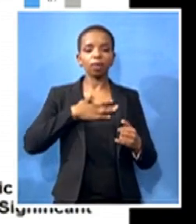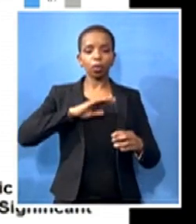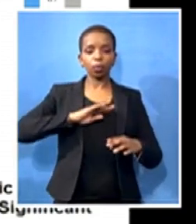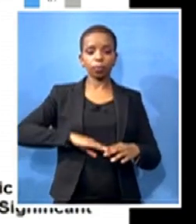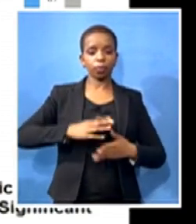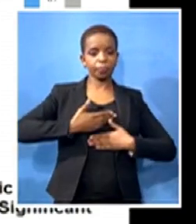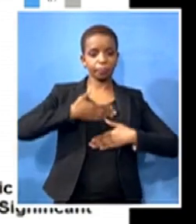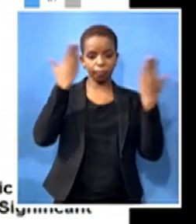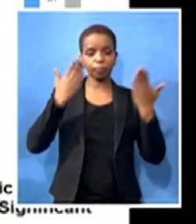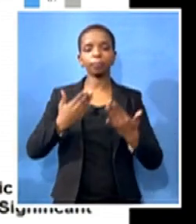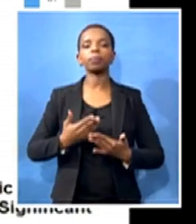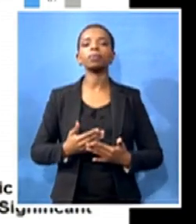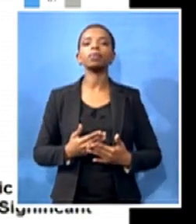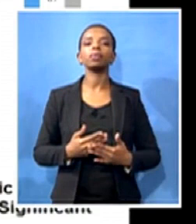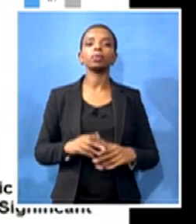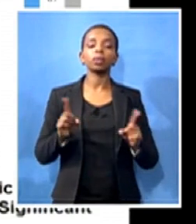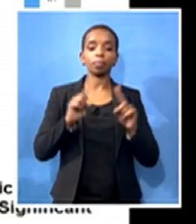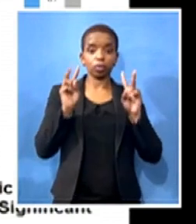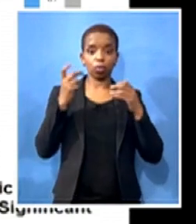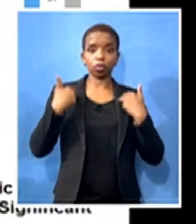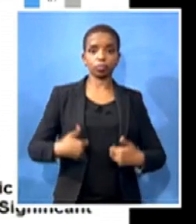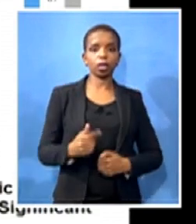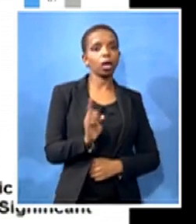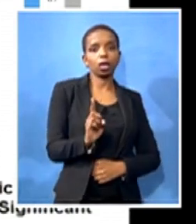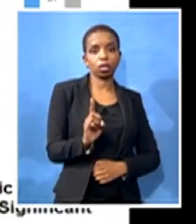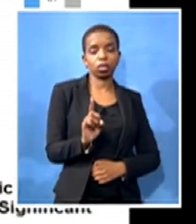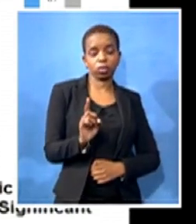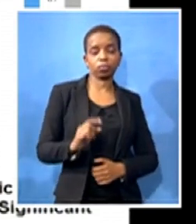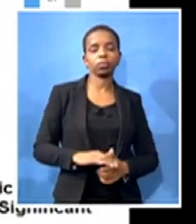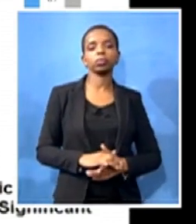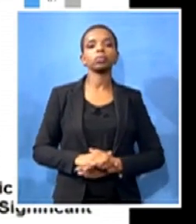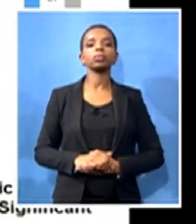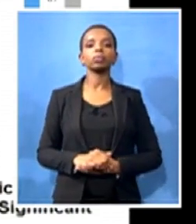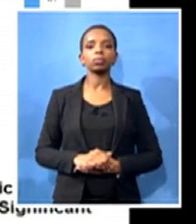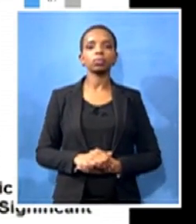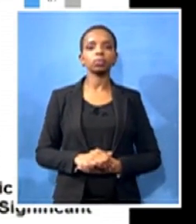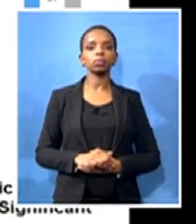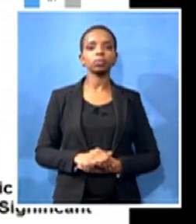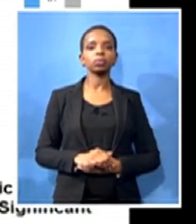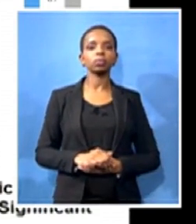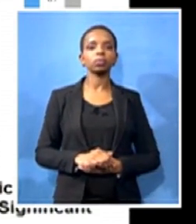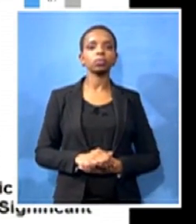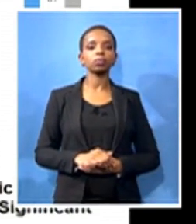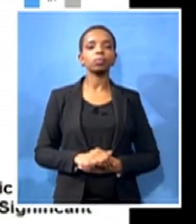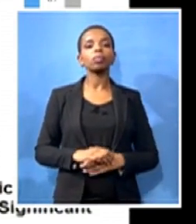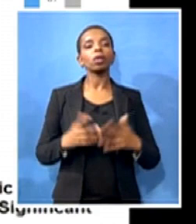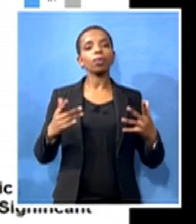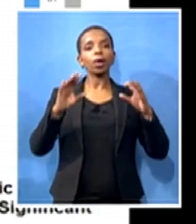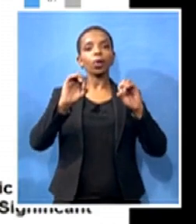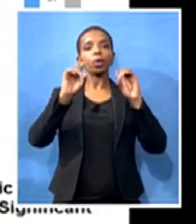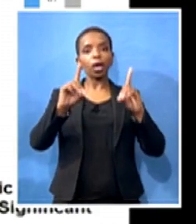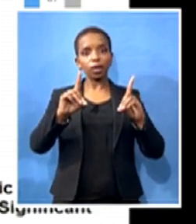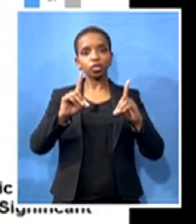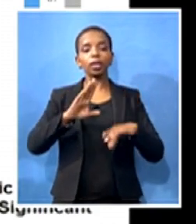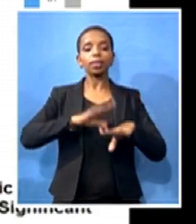that. In terms of education, the more educated people